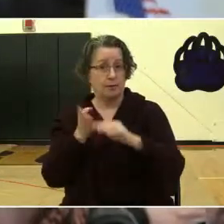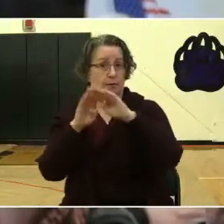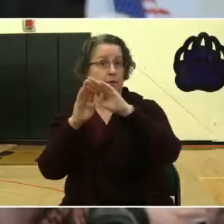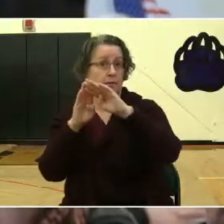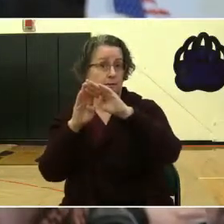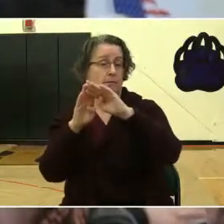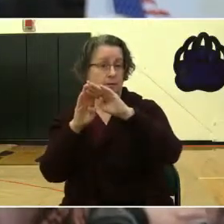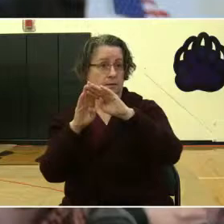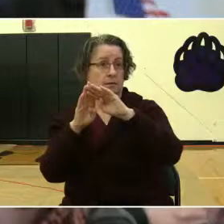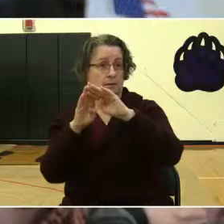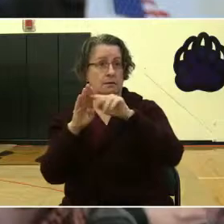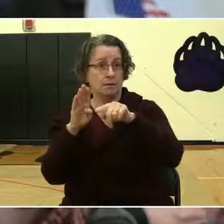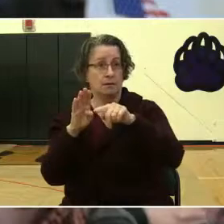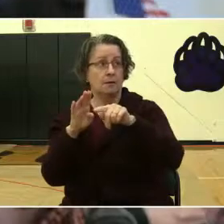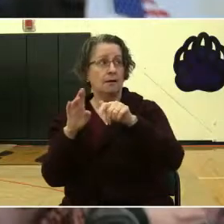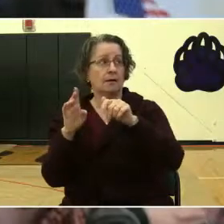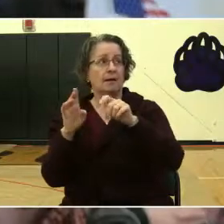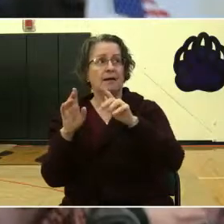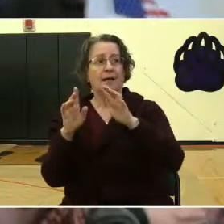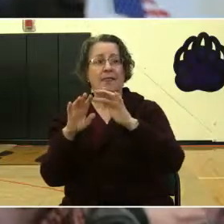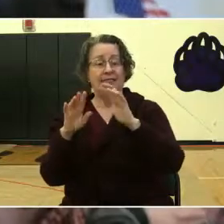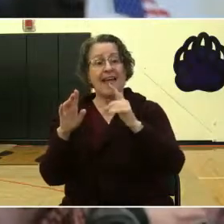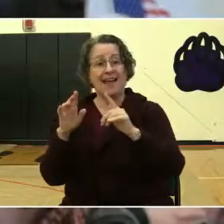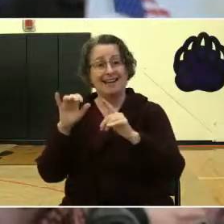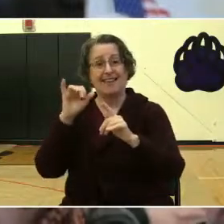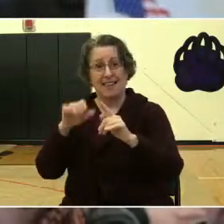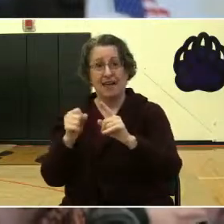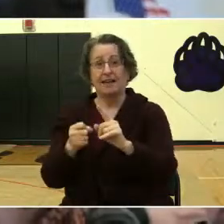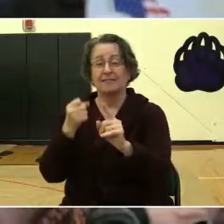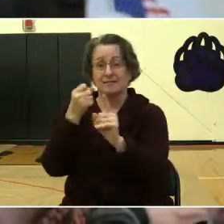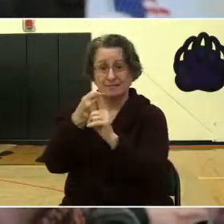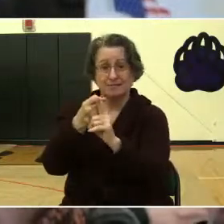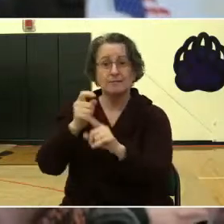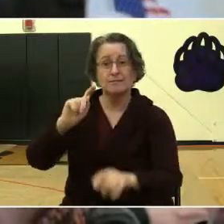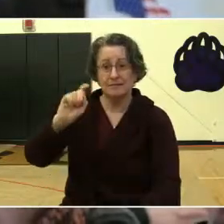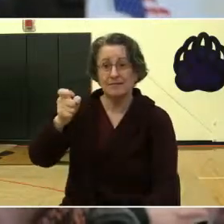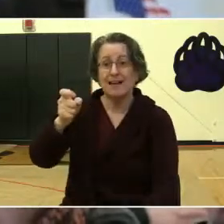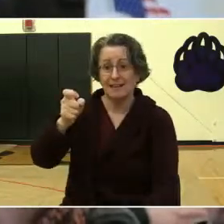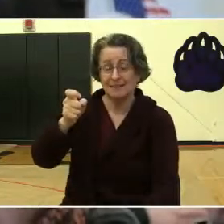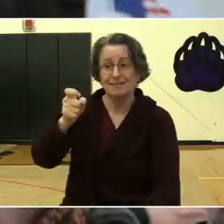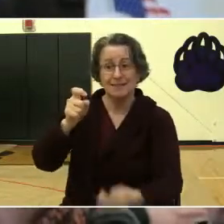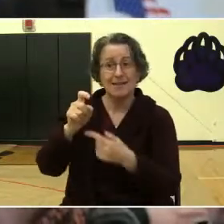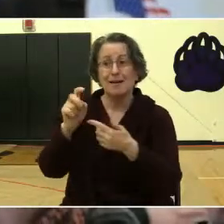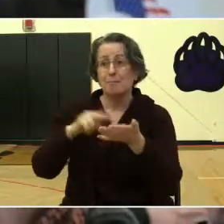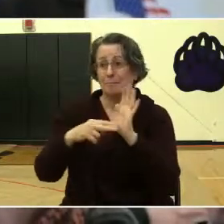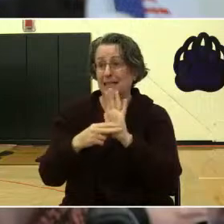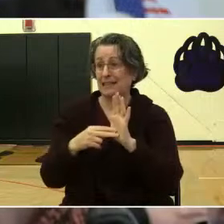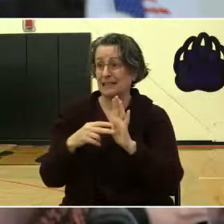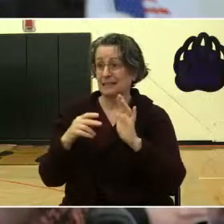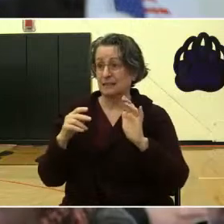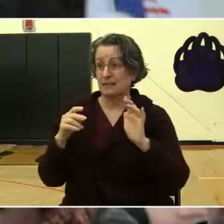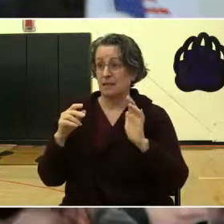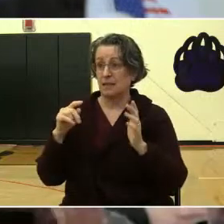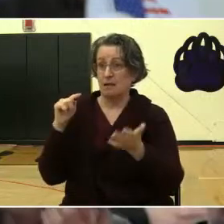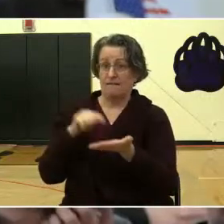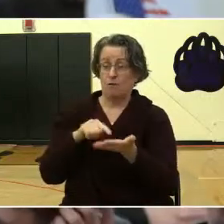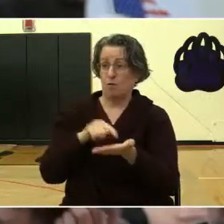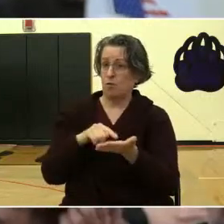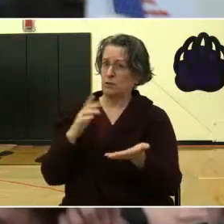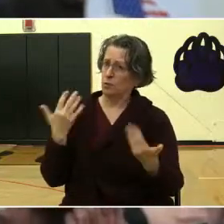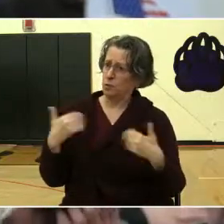get passed on and they make things not so affordable and so you know you can see